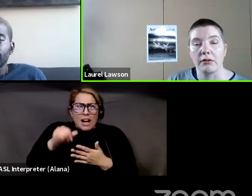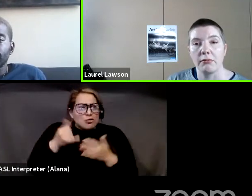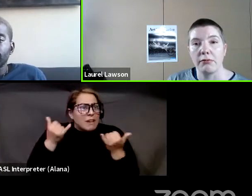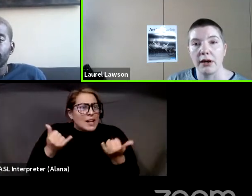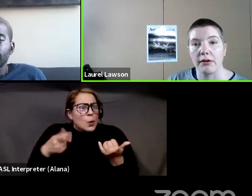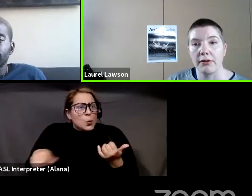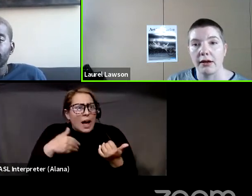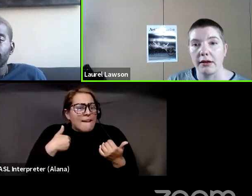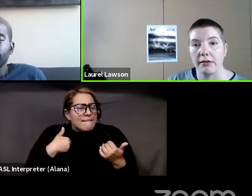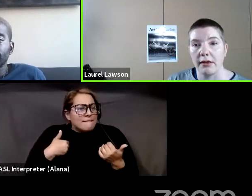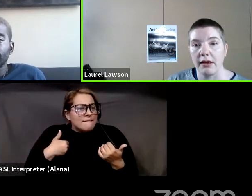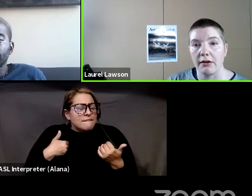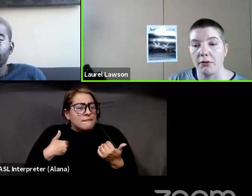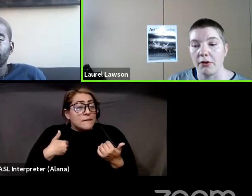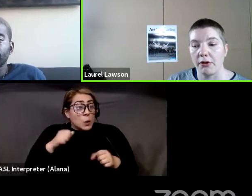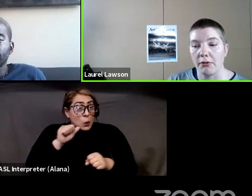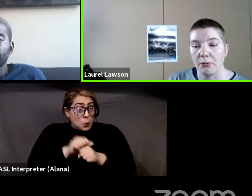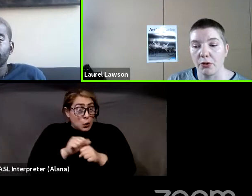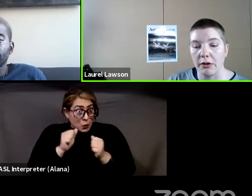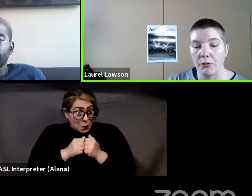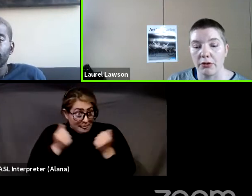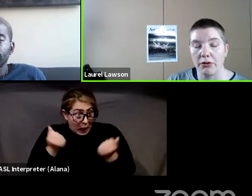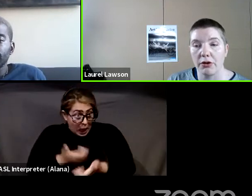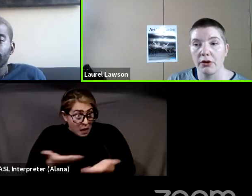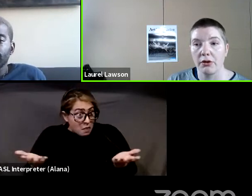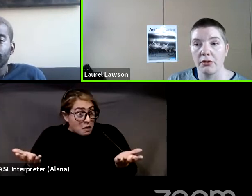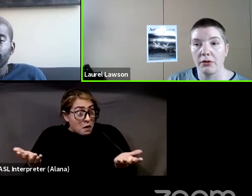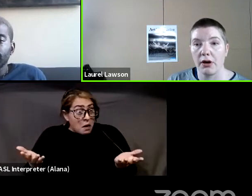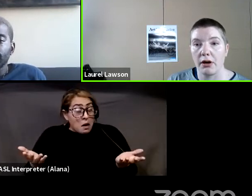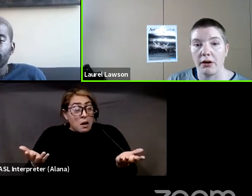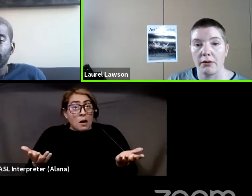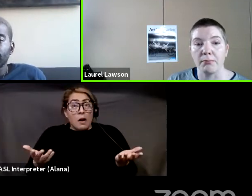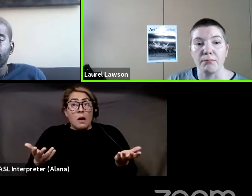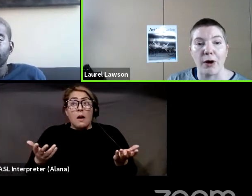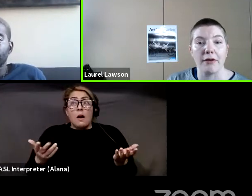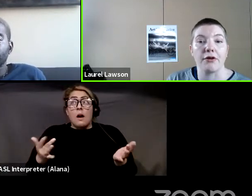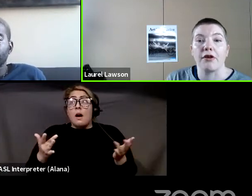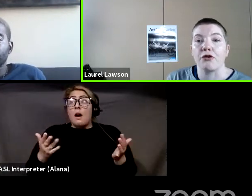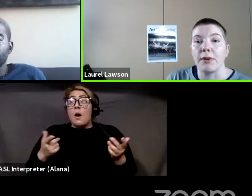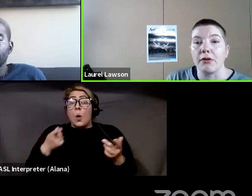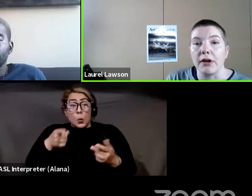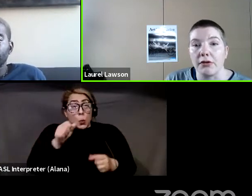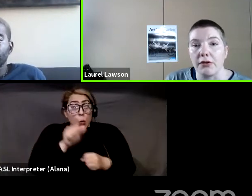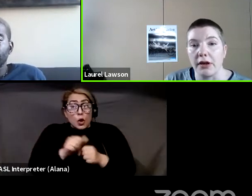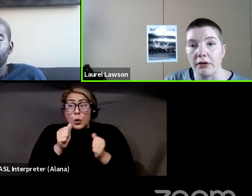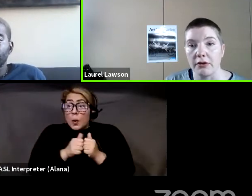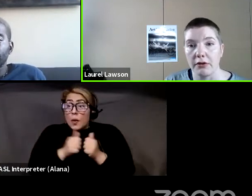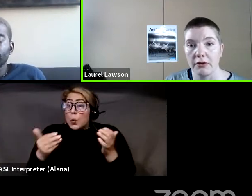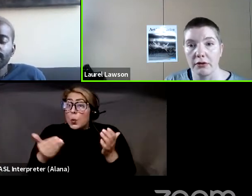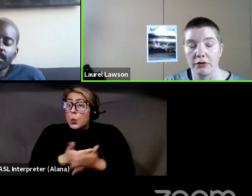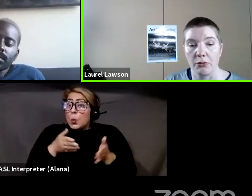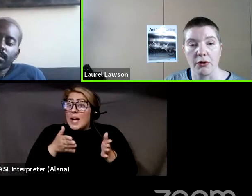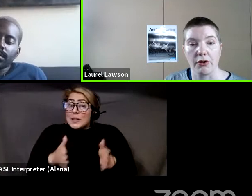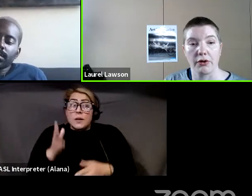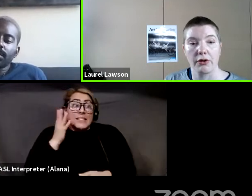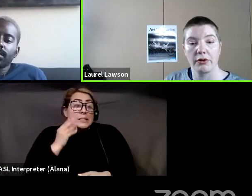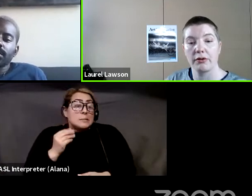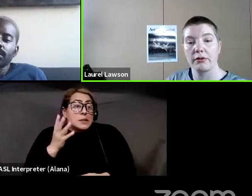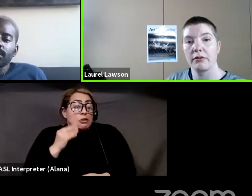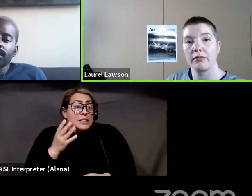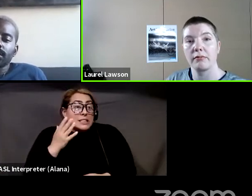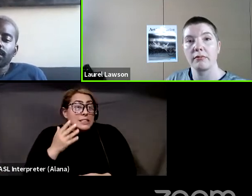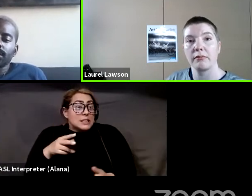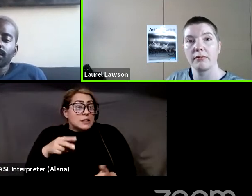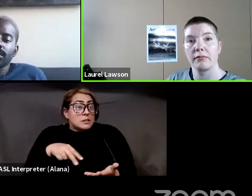working with anything, or working with ways of experiencing your work?